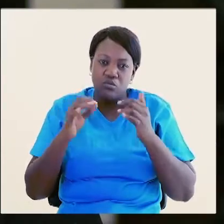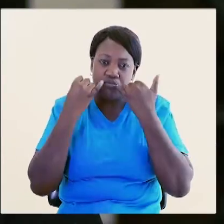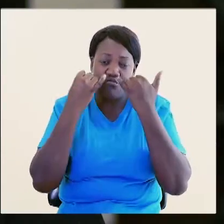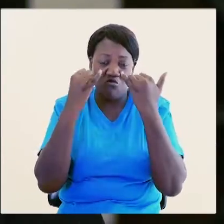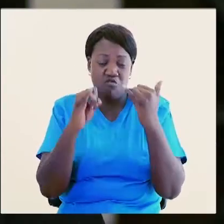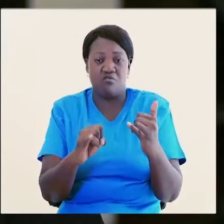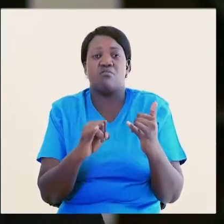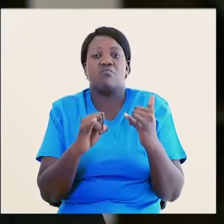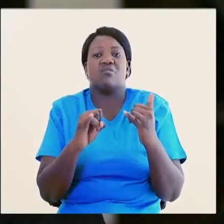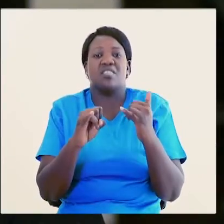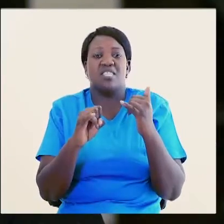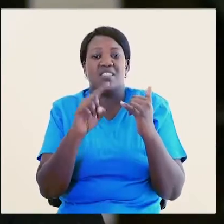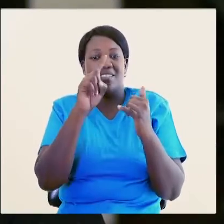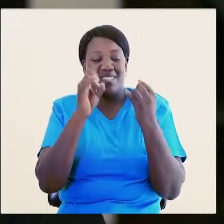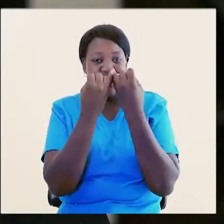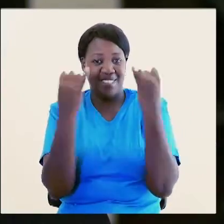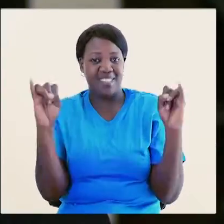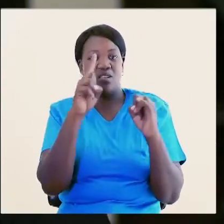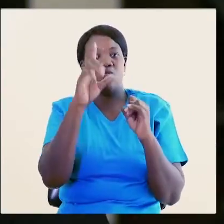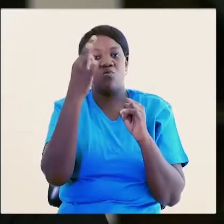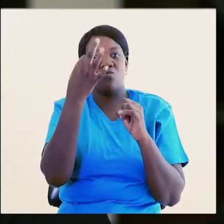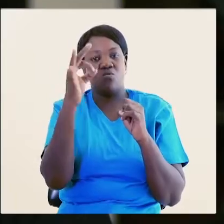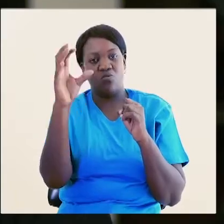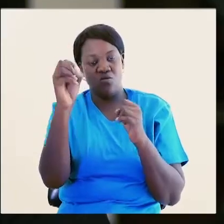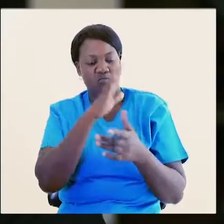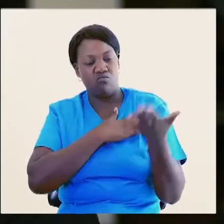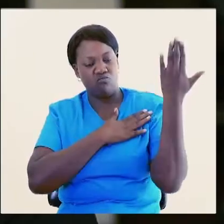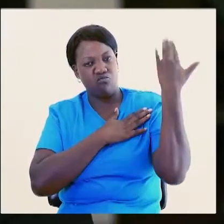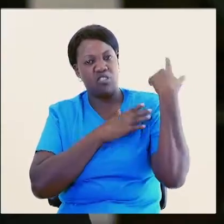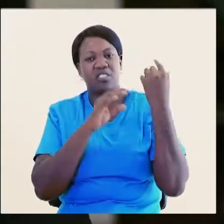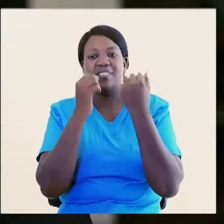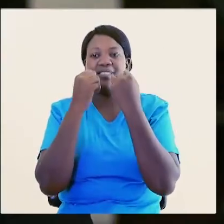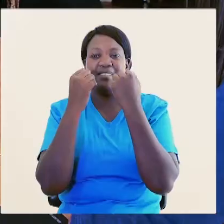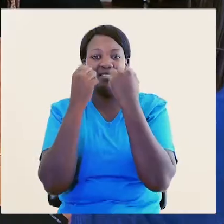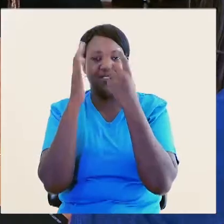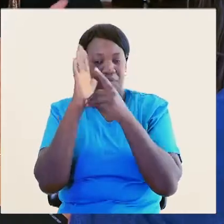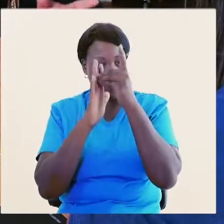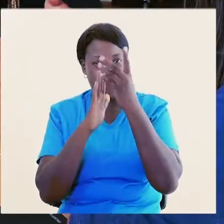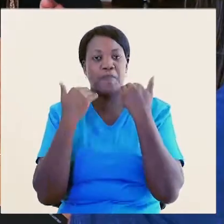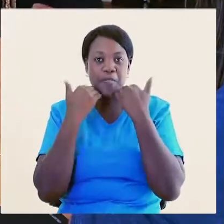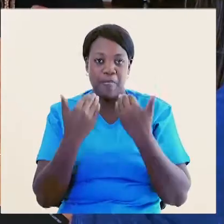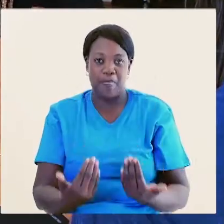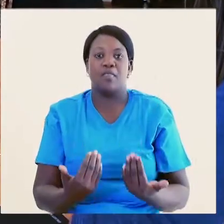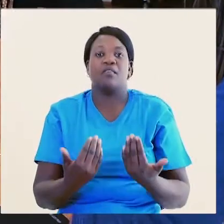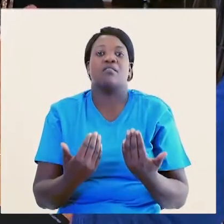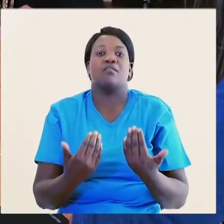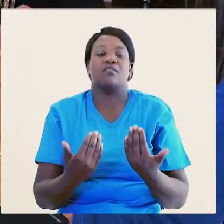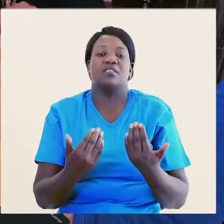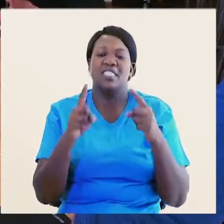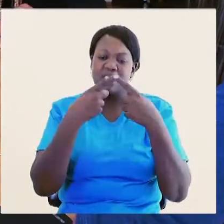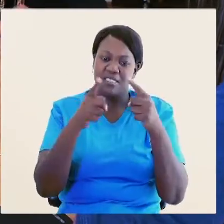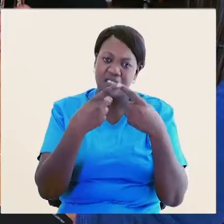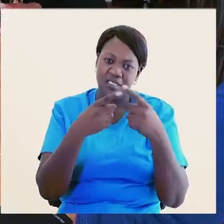since Namibia's independence in 1990, development has become a priority. Yeah, and various